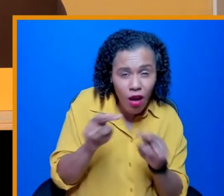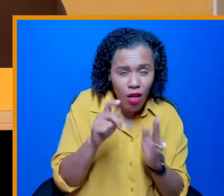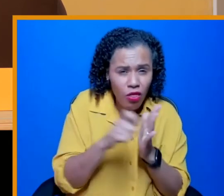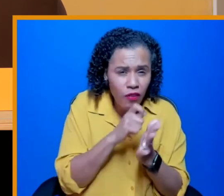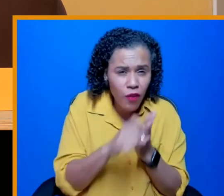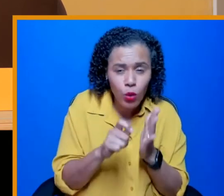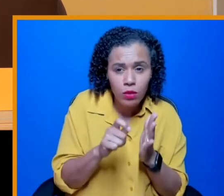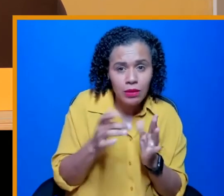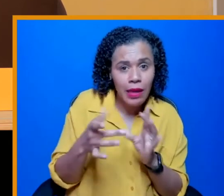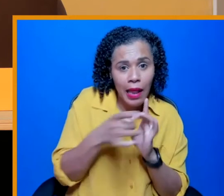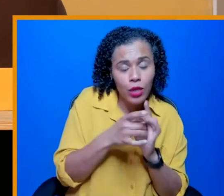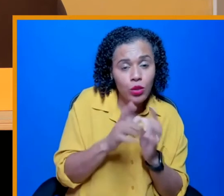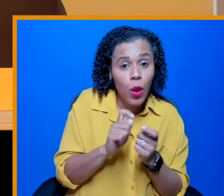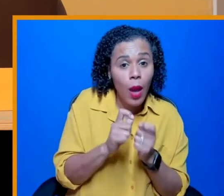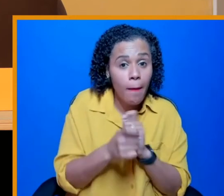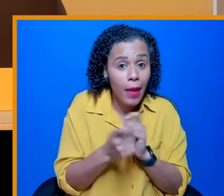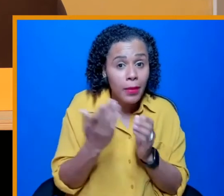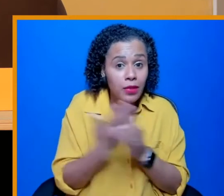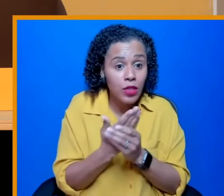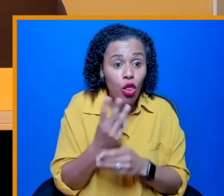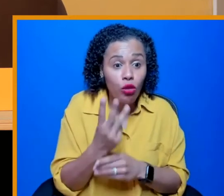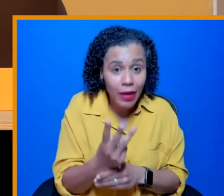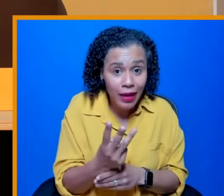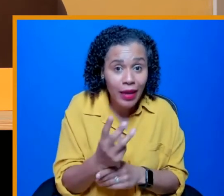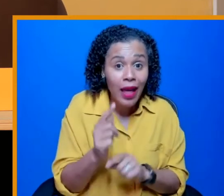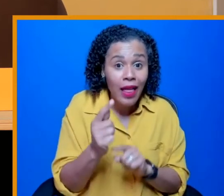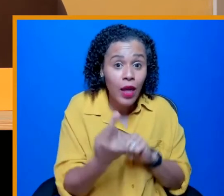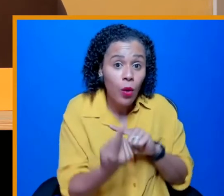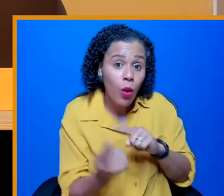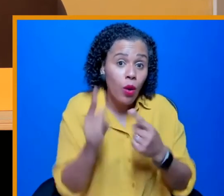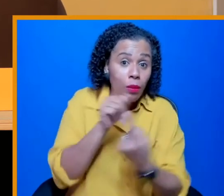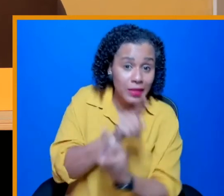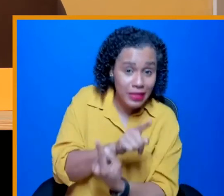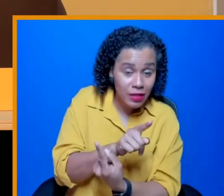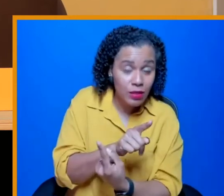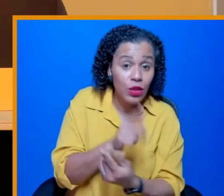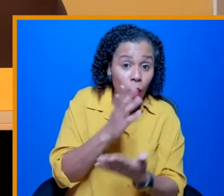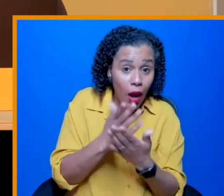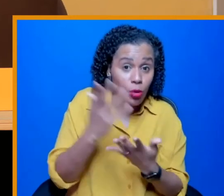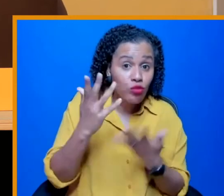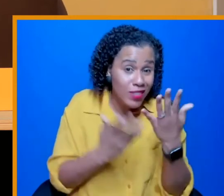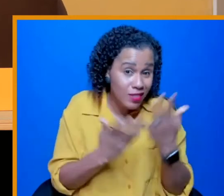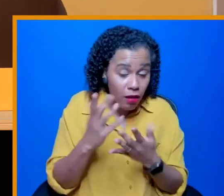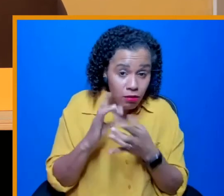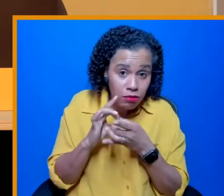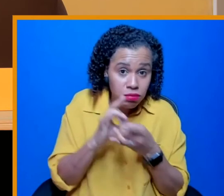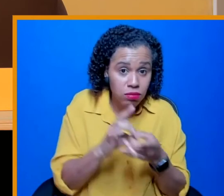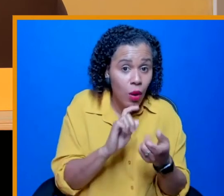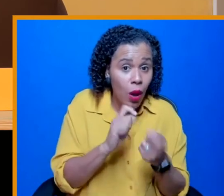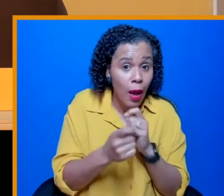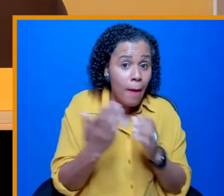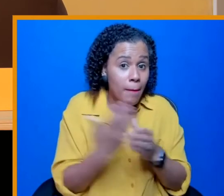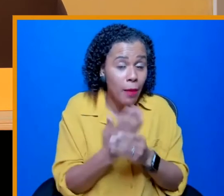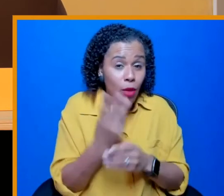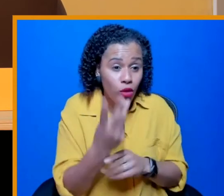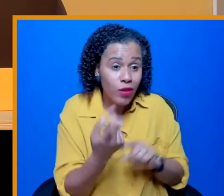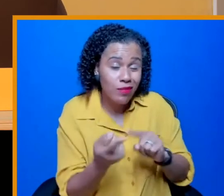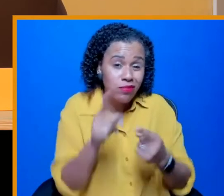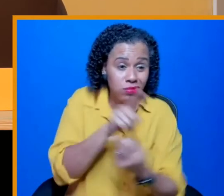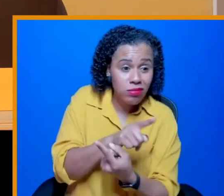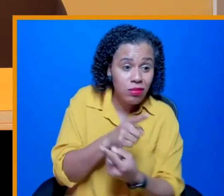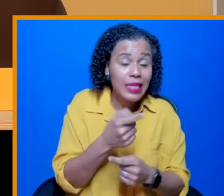3, those votes were called the wrong way round. So the result on Amendment 3 was in fact inverse. So that was 63